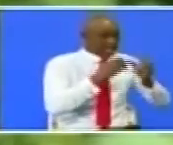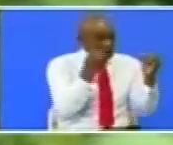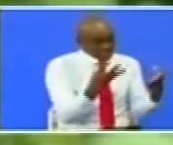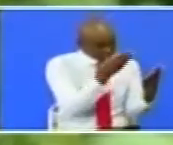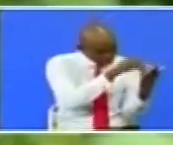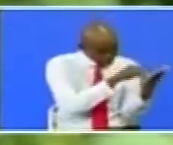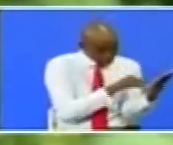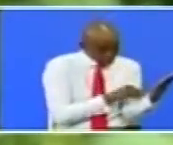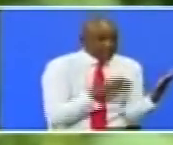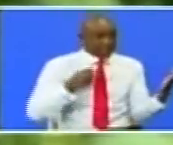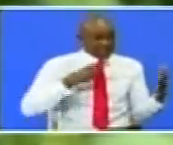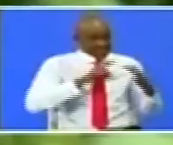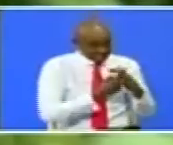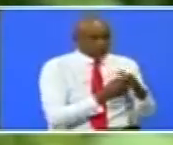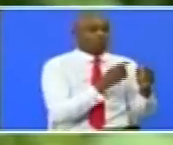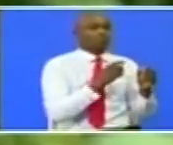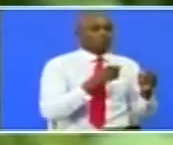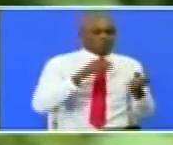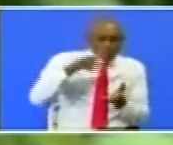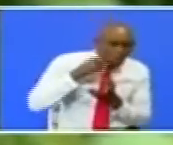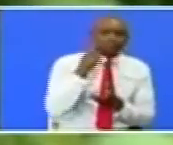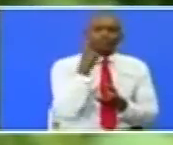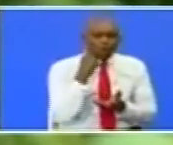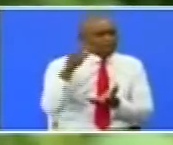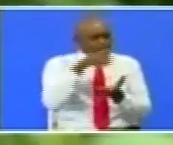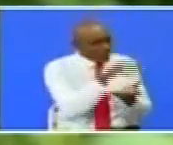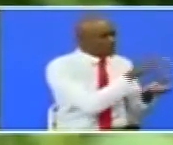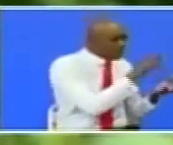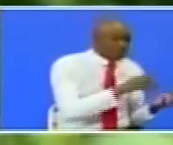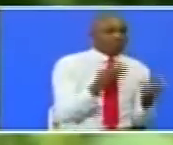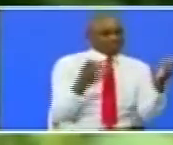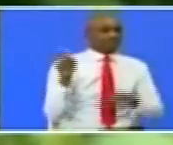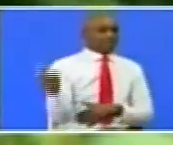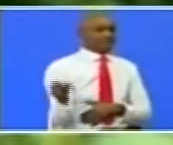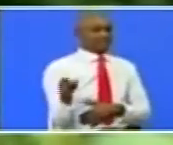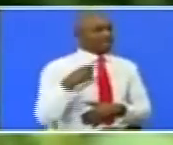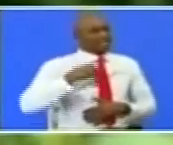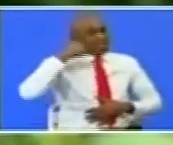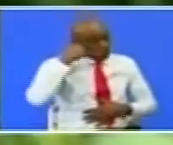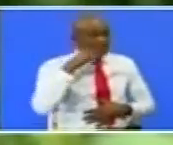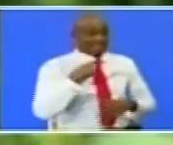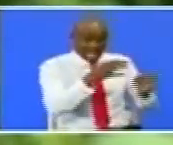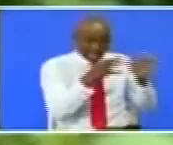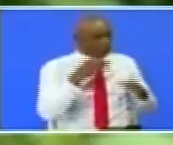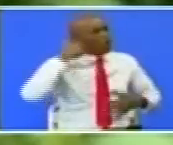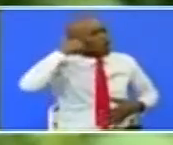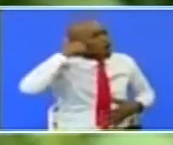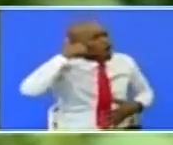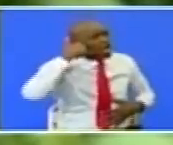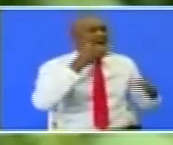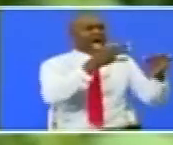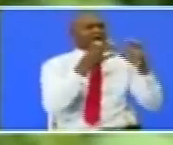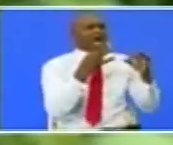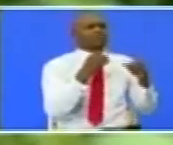I went ahead and started the window shopping and planning myself, and I called again for the account for